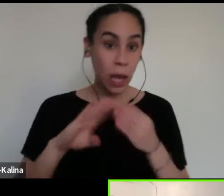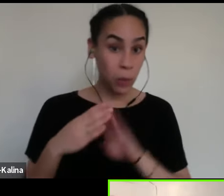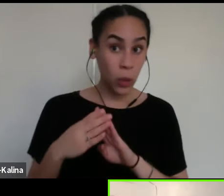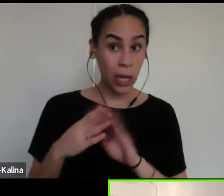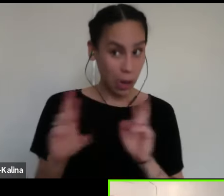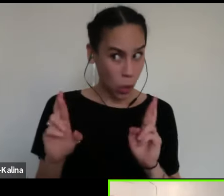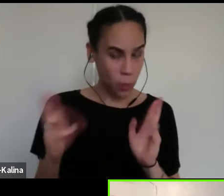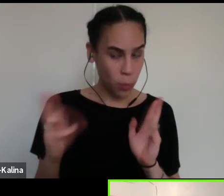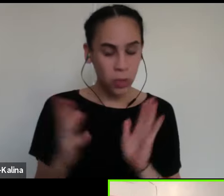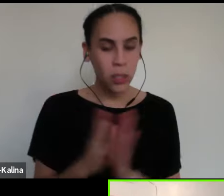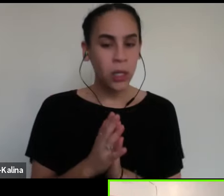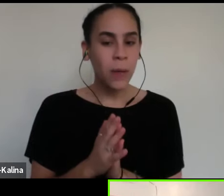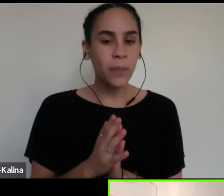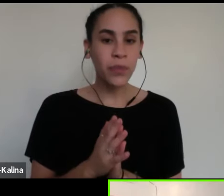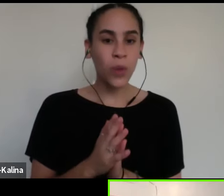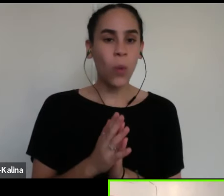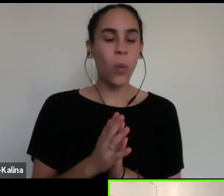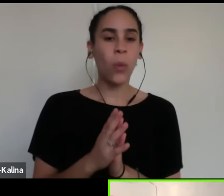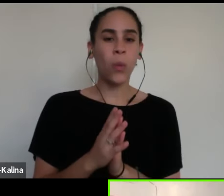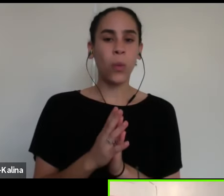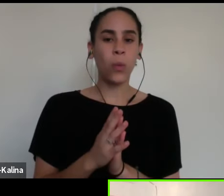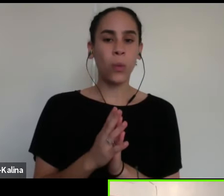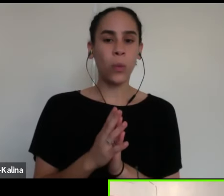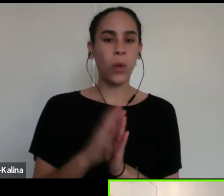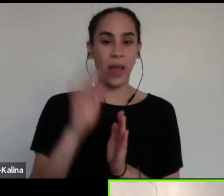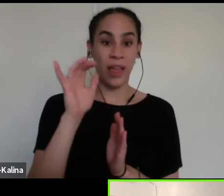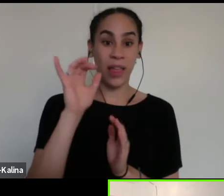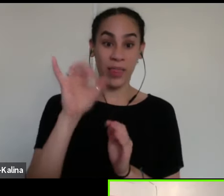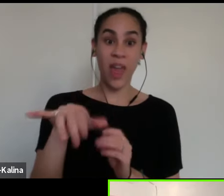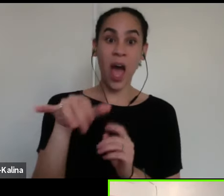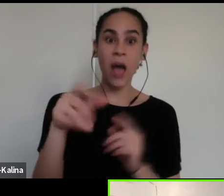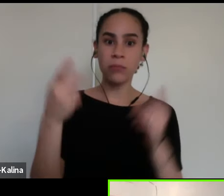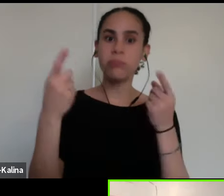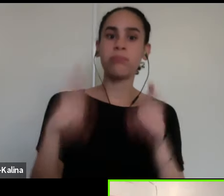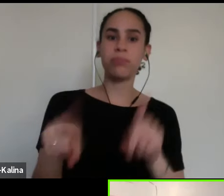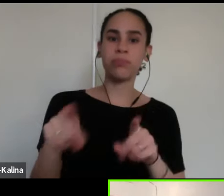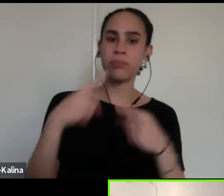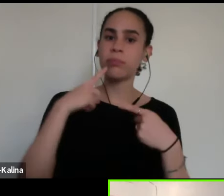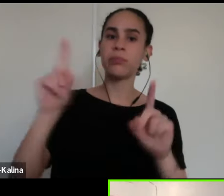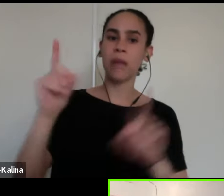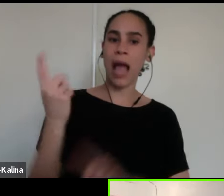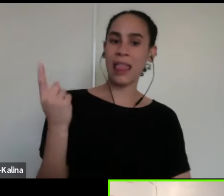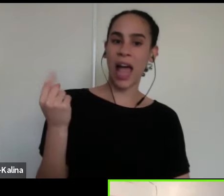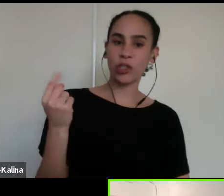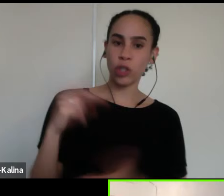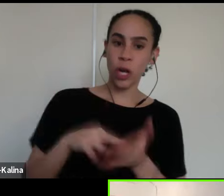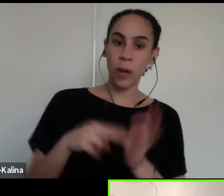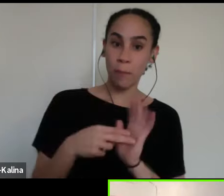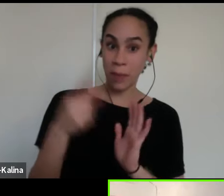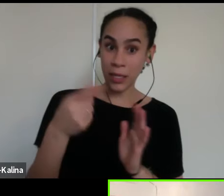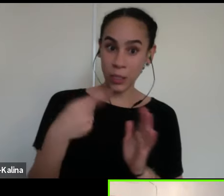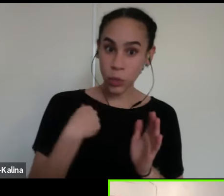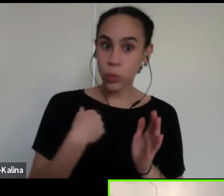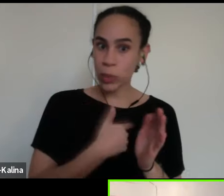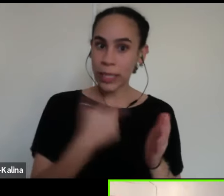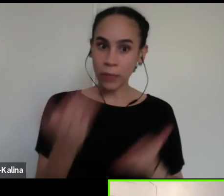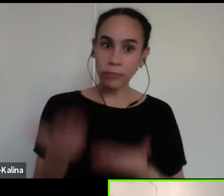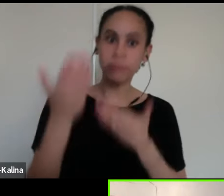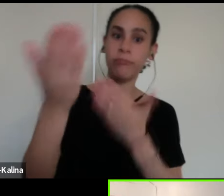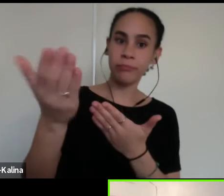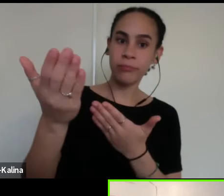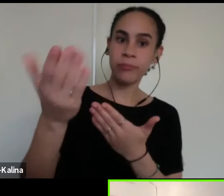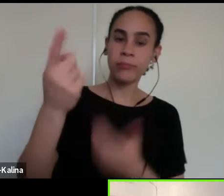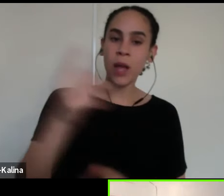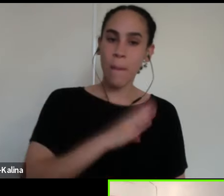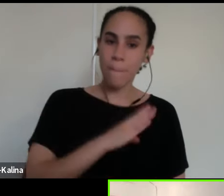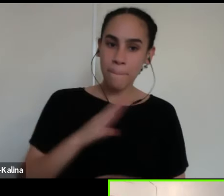so that all happened last year, which means that we brought into the boardroom for the first time folks who have a